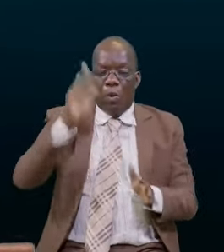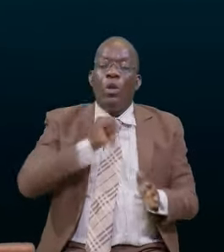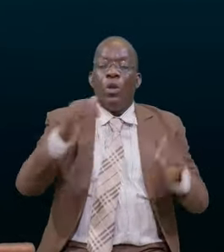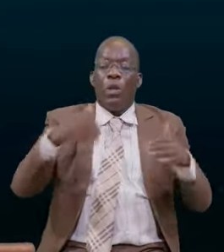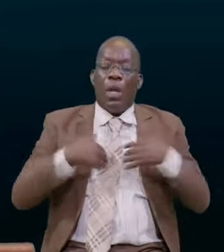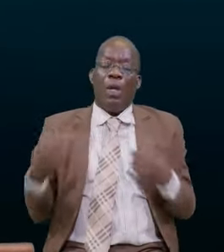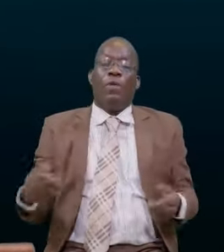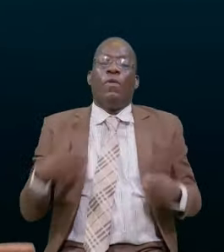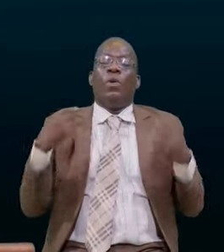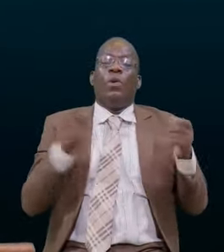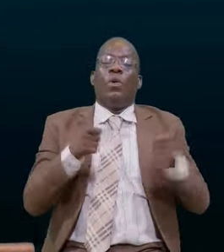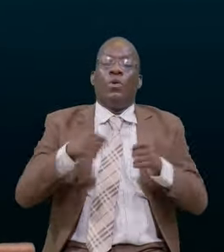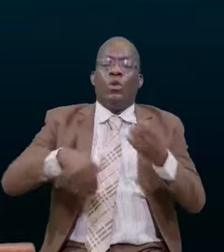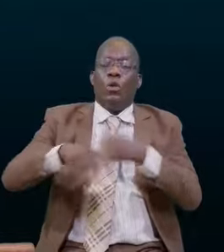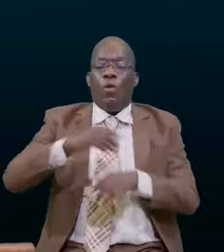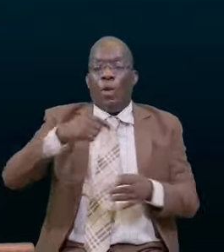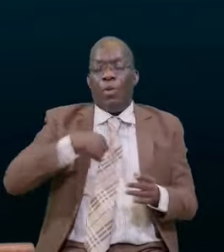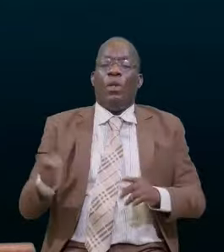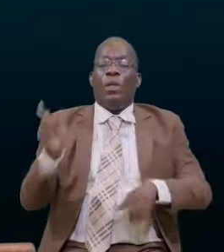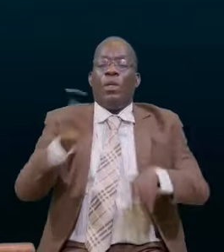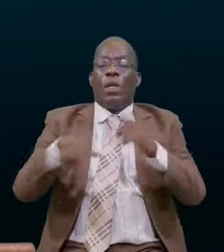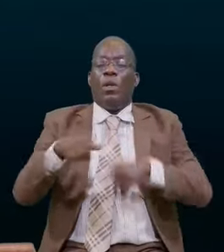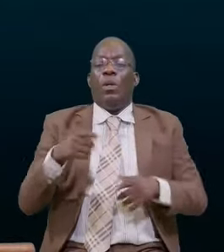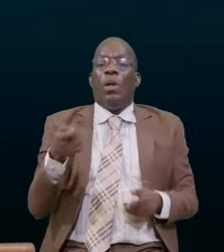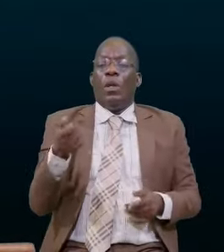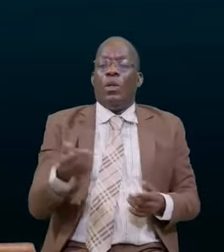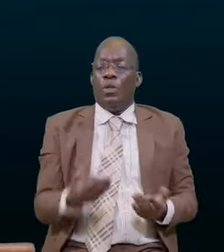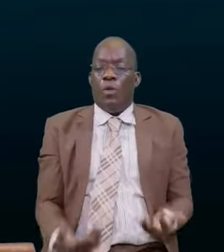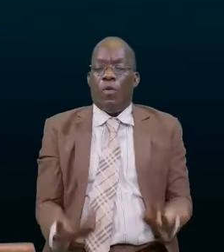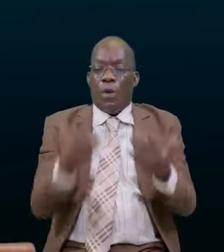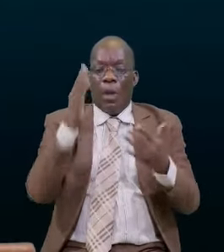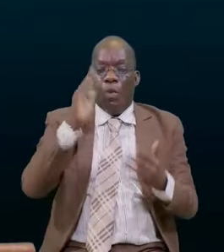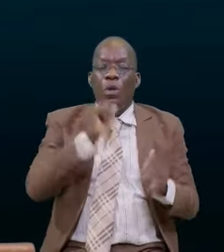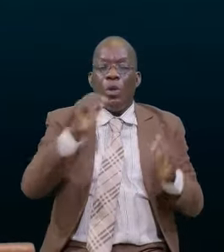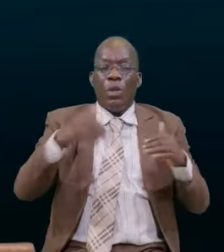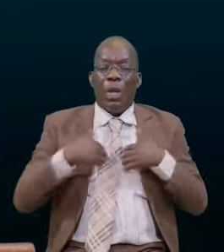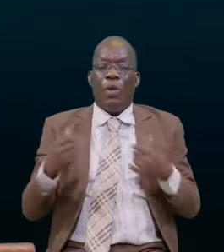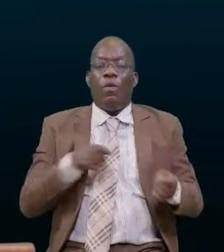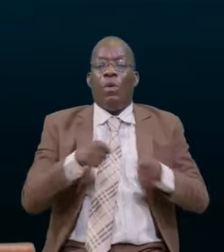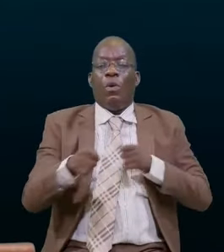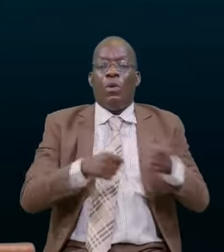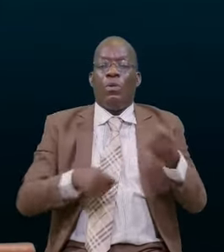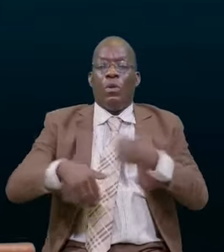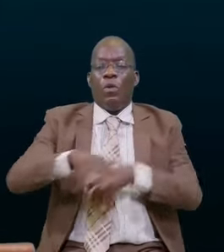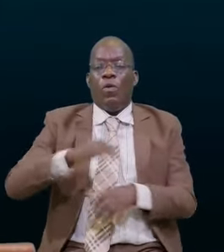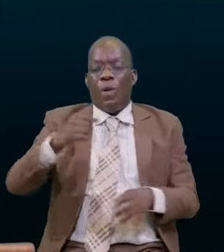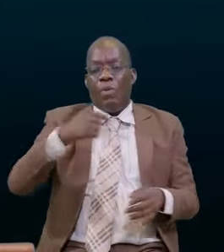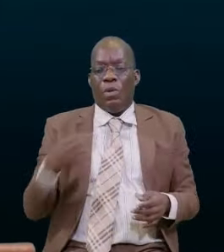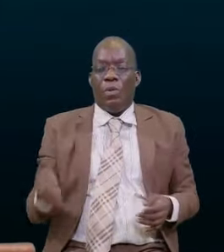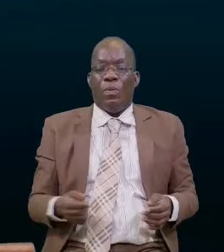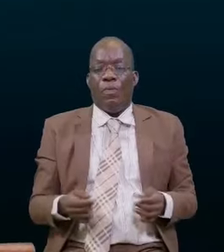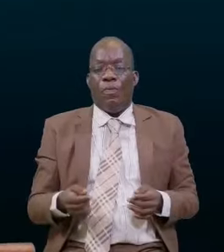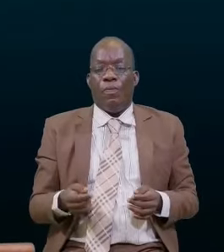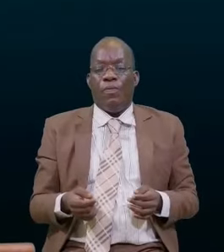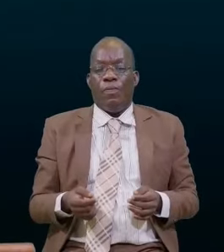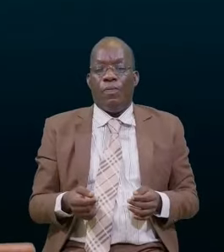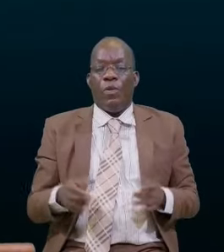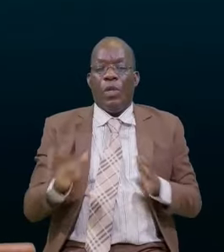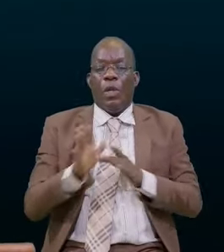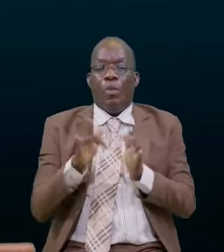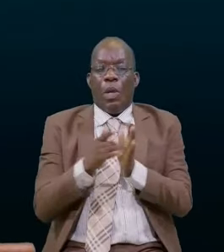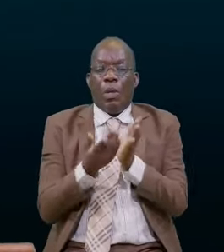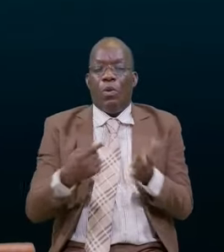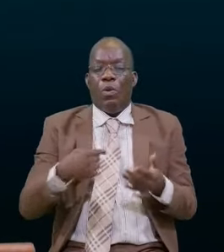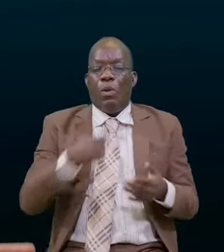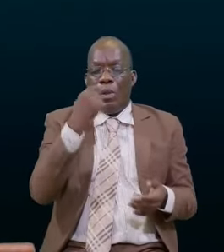the will not have dominion over me all these little little things will not have dominion over me Bible tells us look